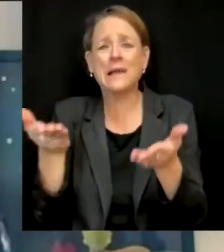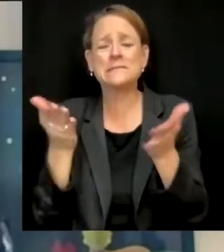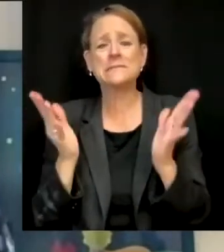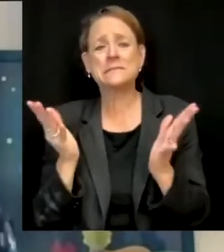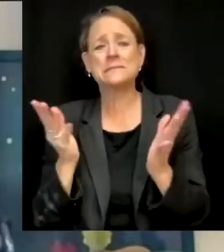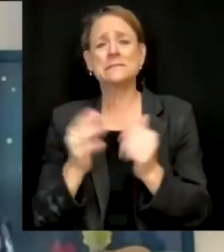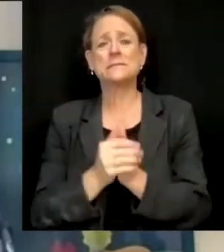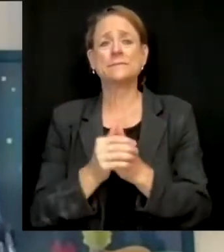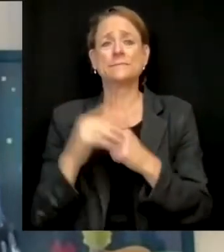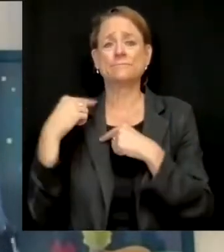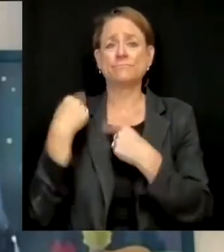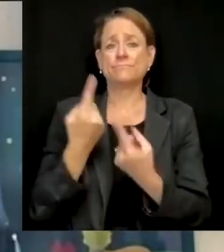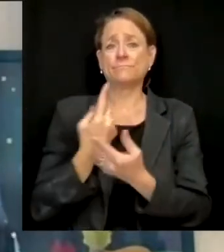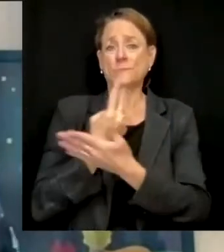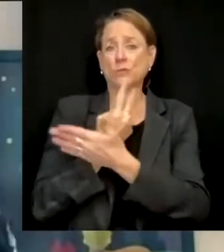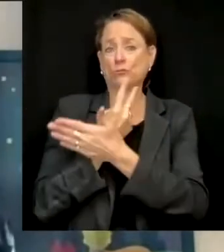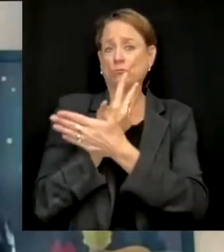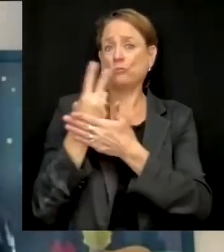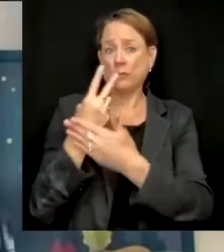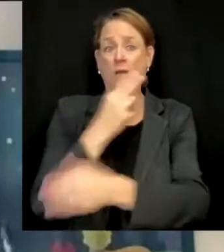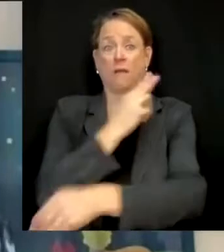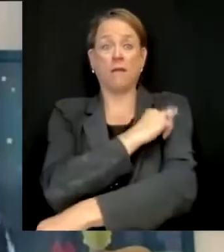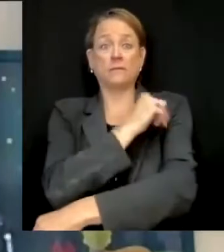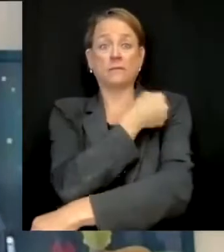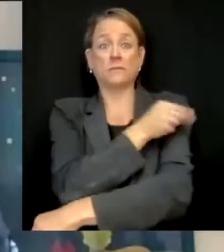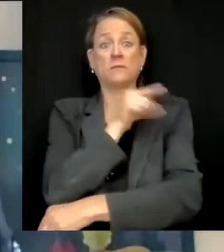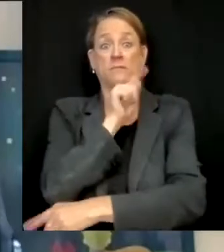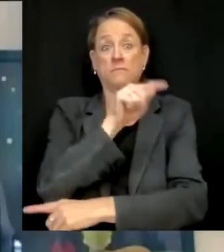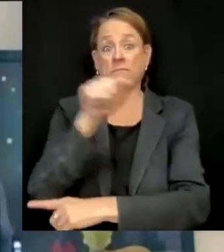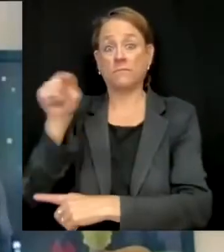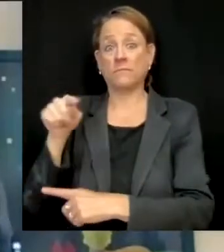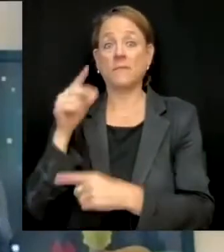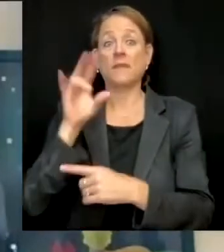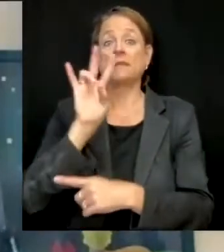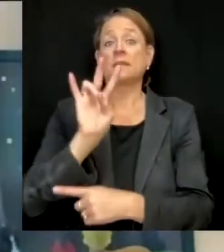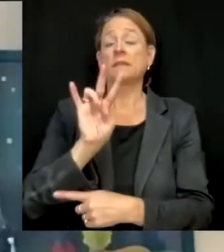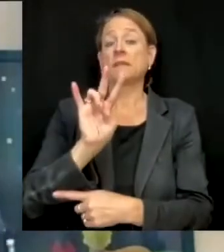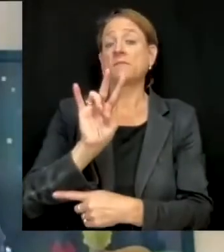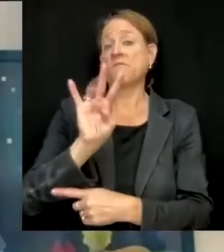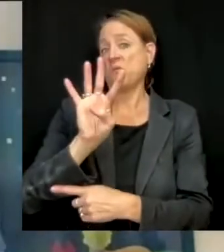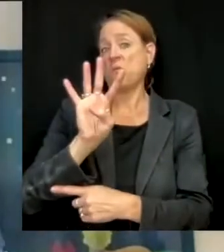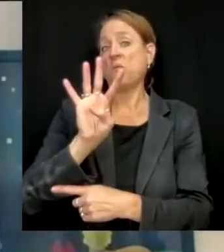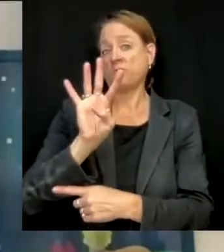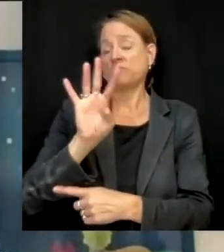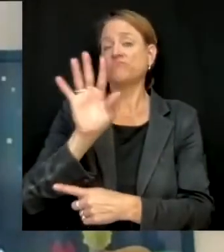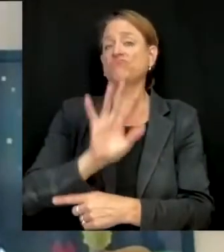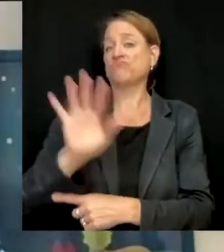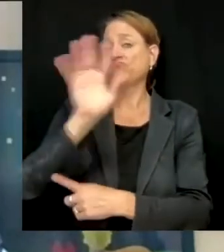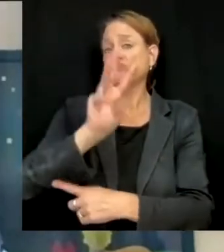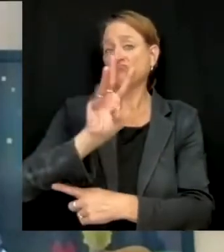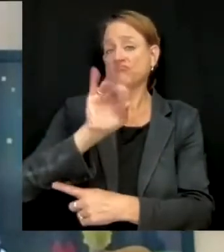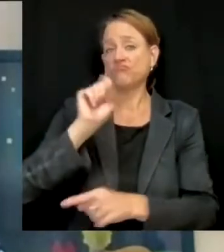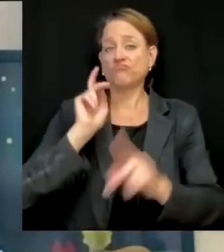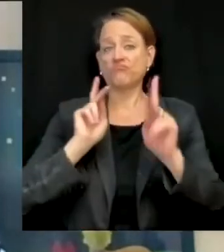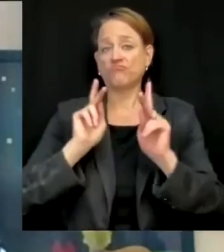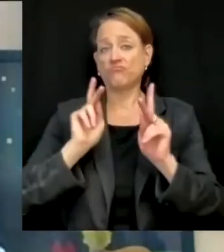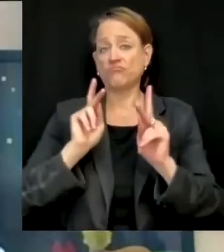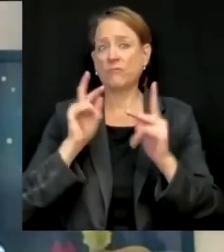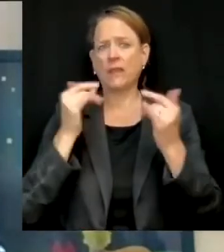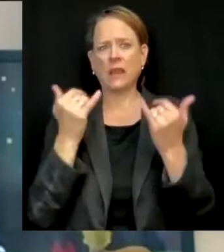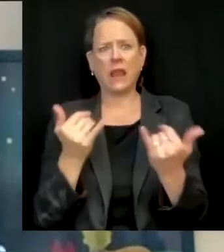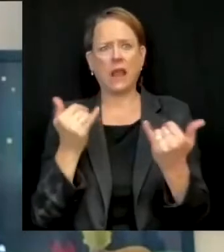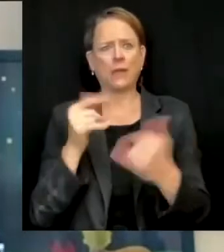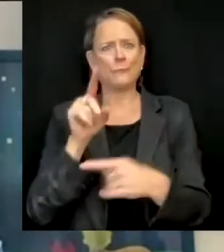from 74 people with COVID hospitalized across the state to 143